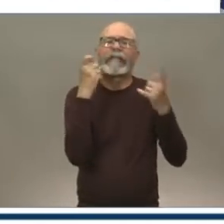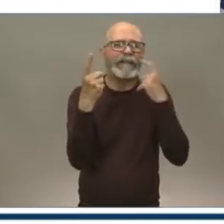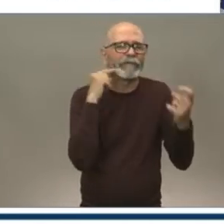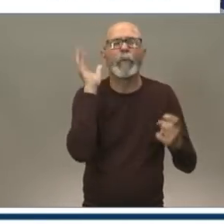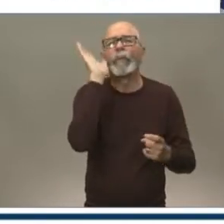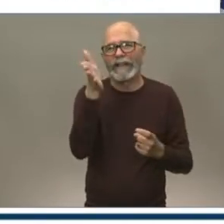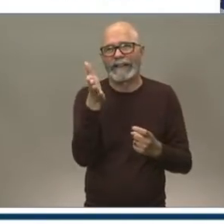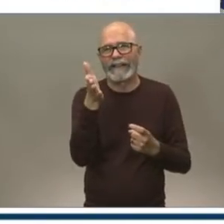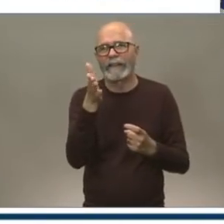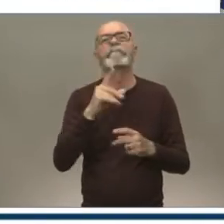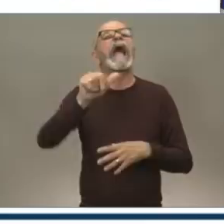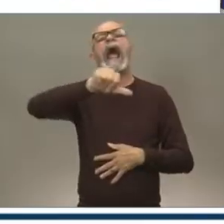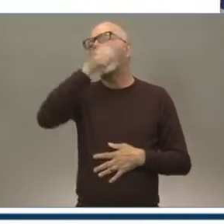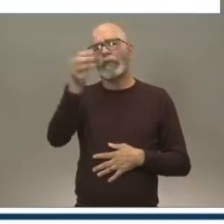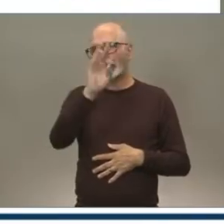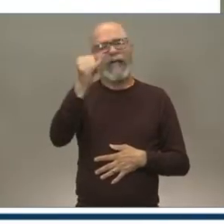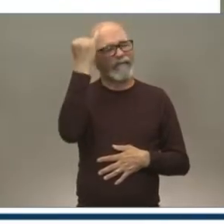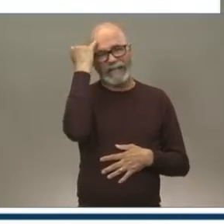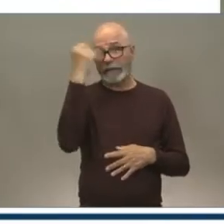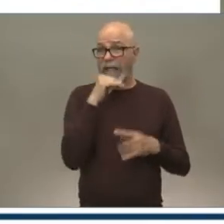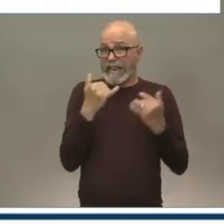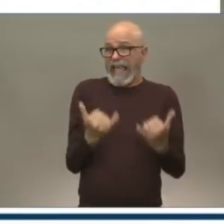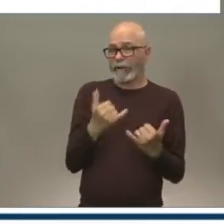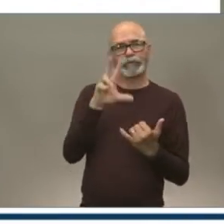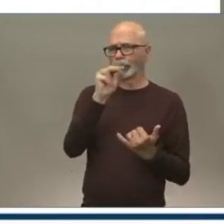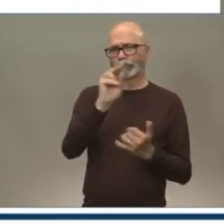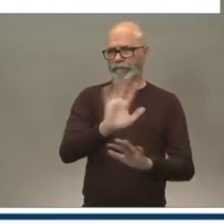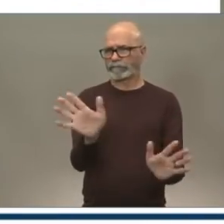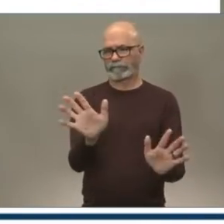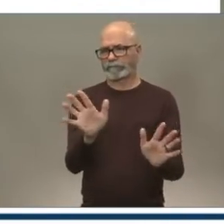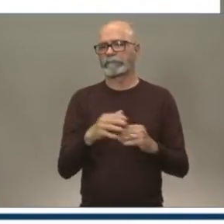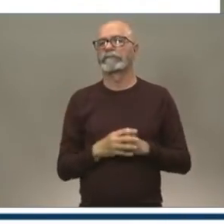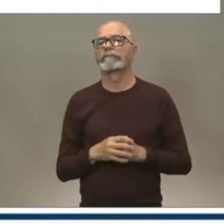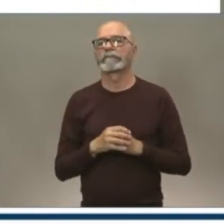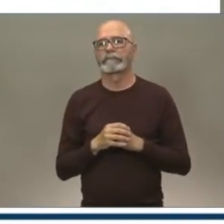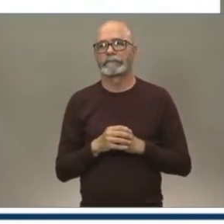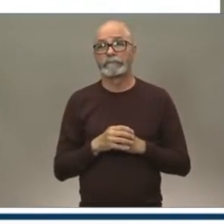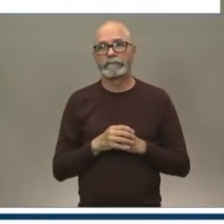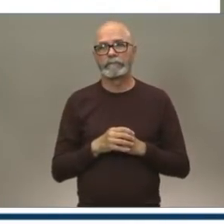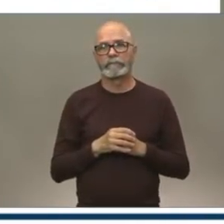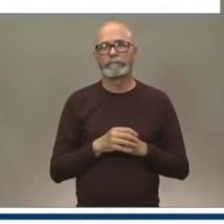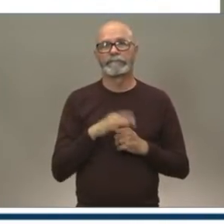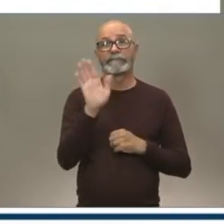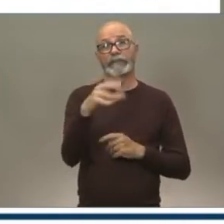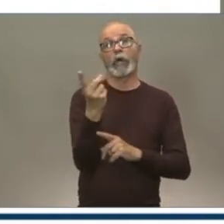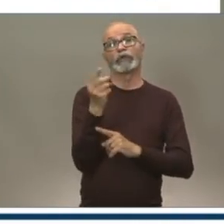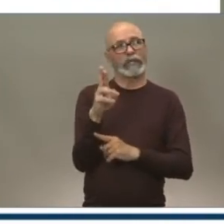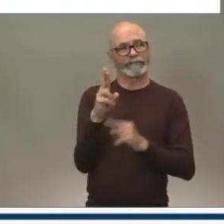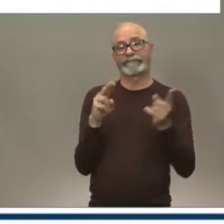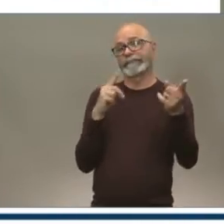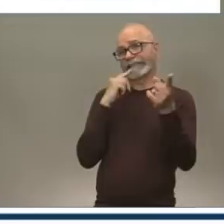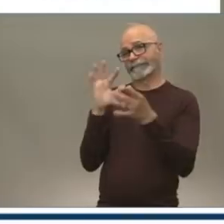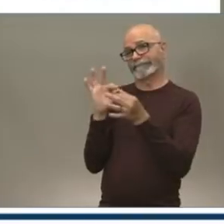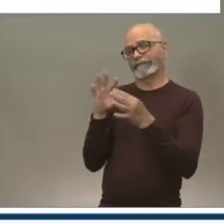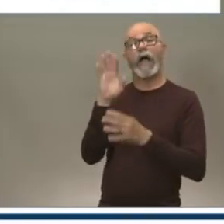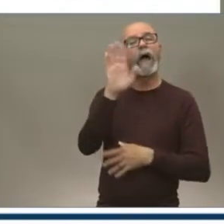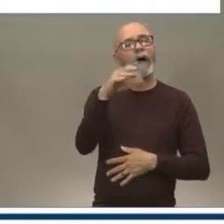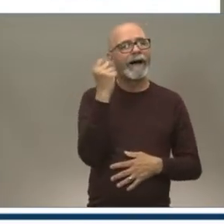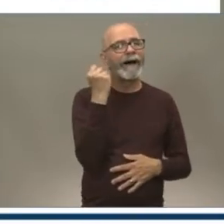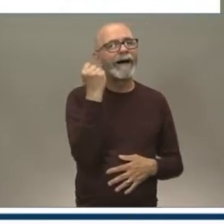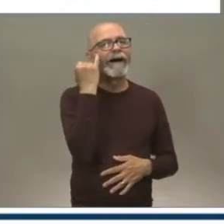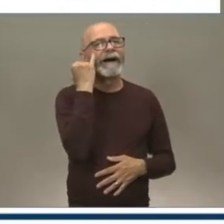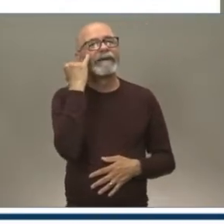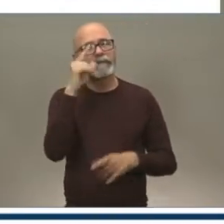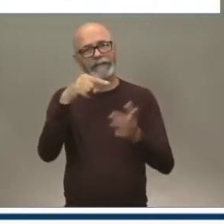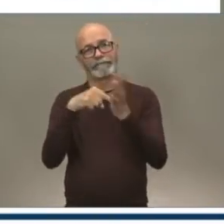analogies is used, and it's actually a good one. It's around let's say you're fighting a house fire. A vaccine is actually not the equivalent of a